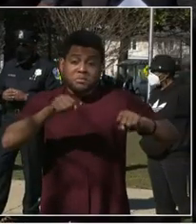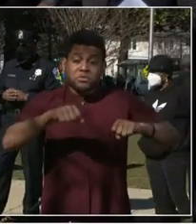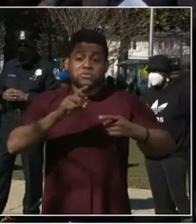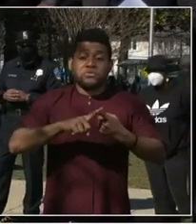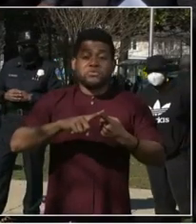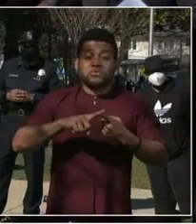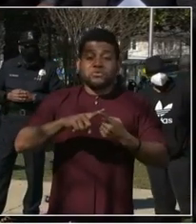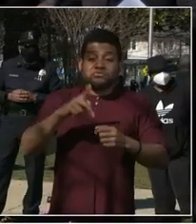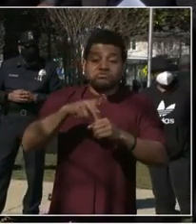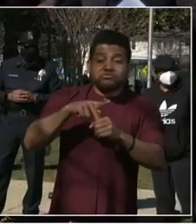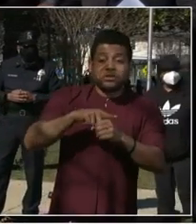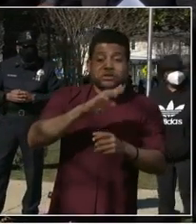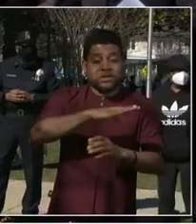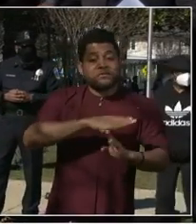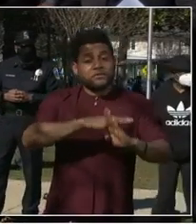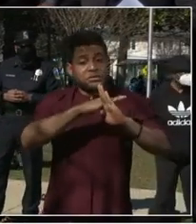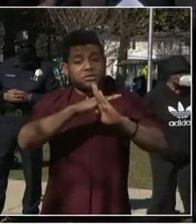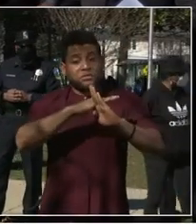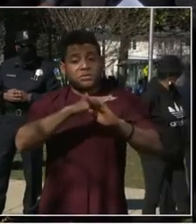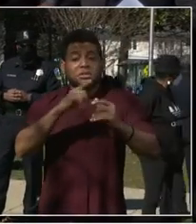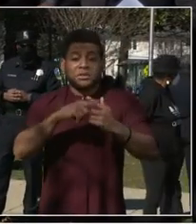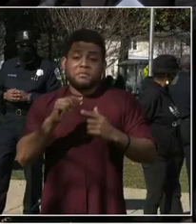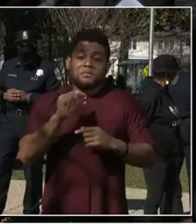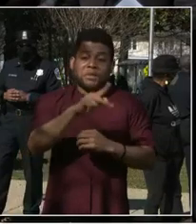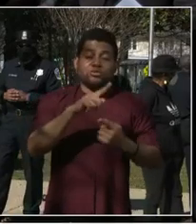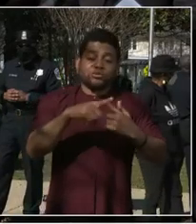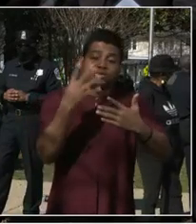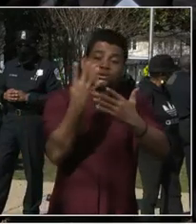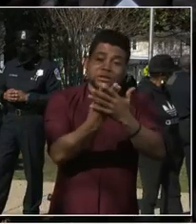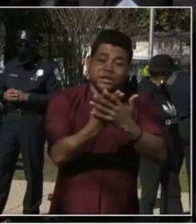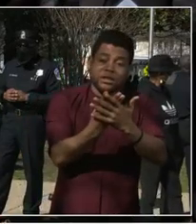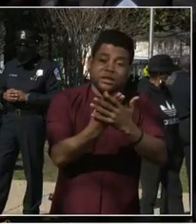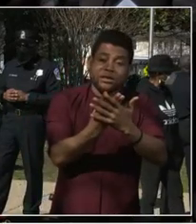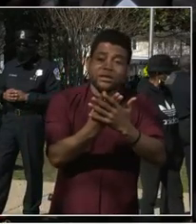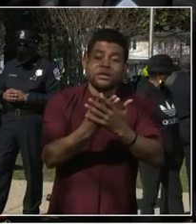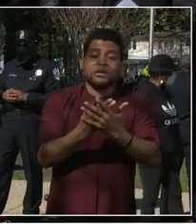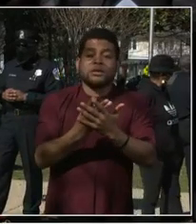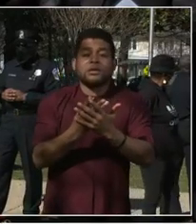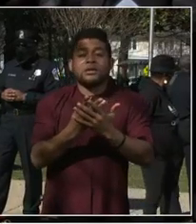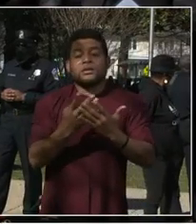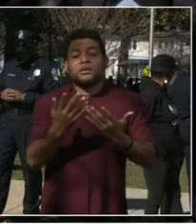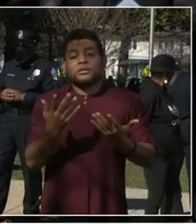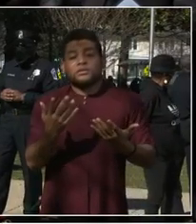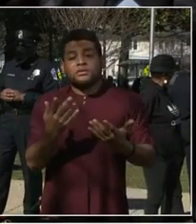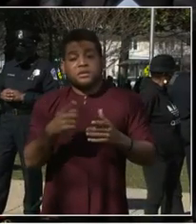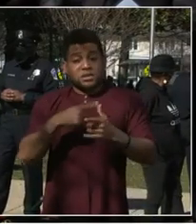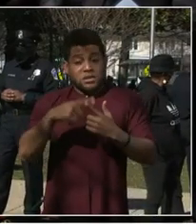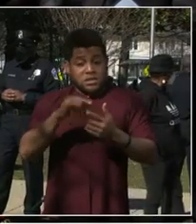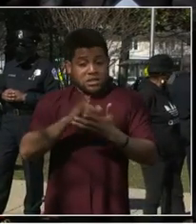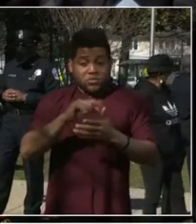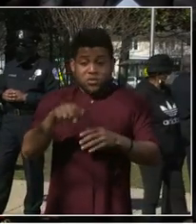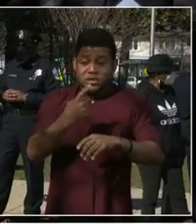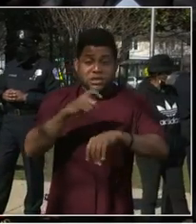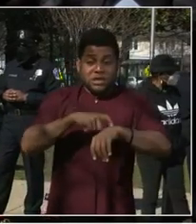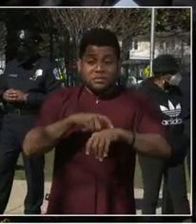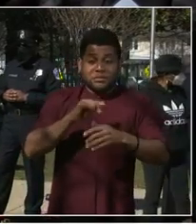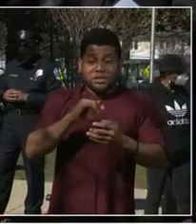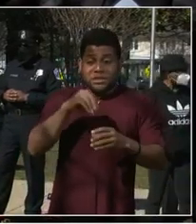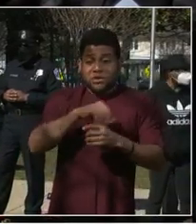and was released back to jail, and that was the only time he was in our hospital.